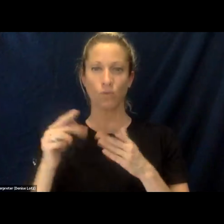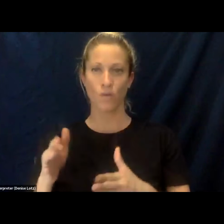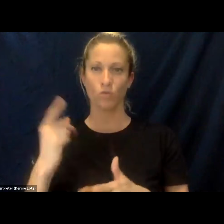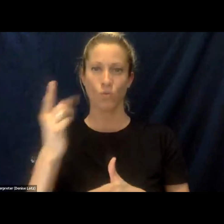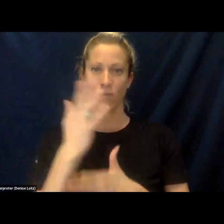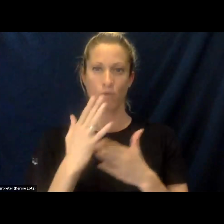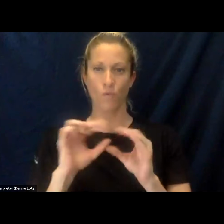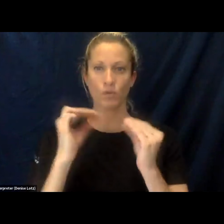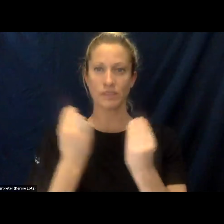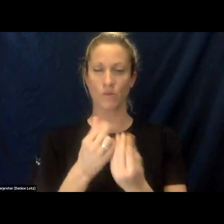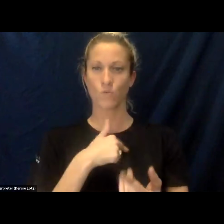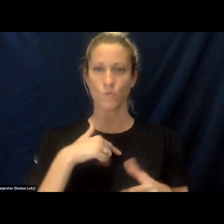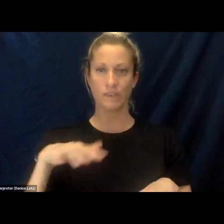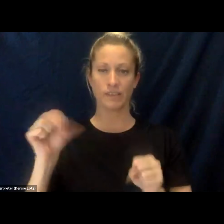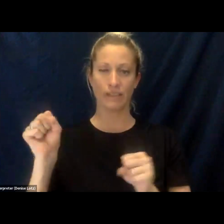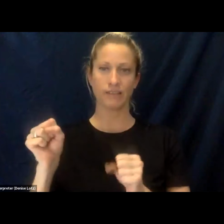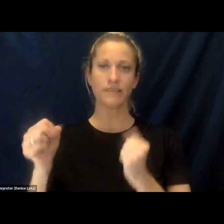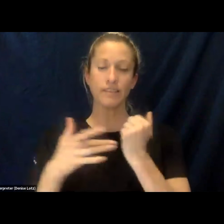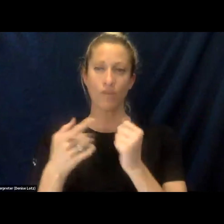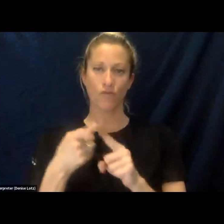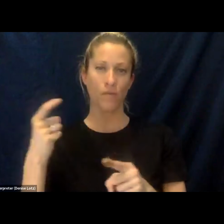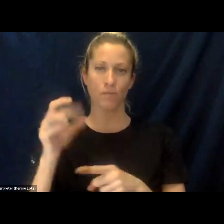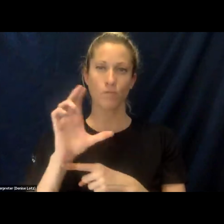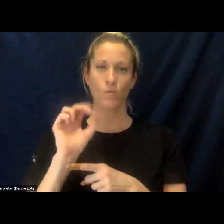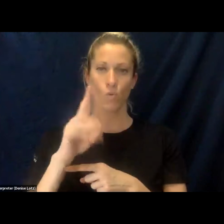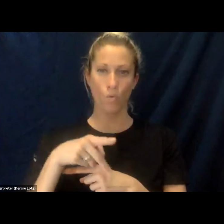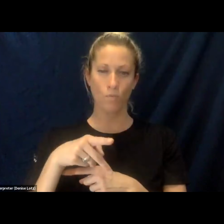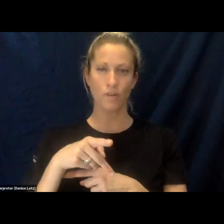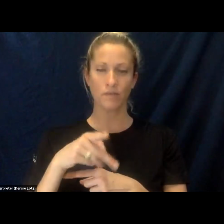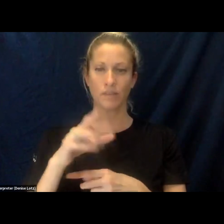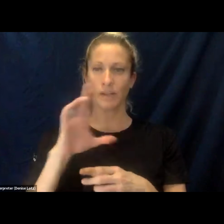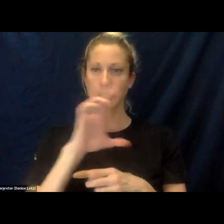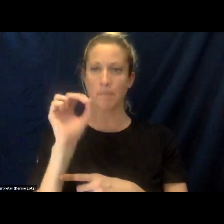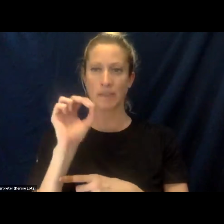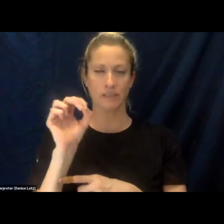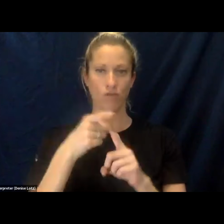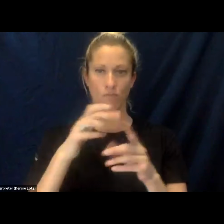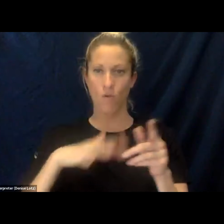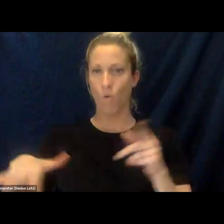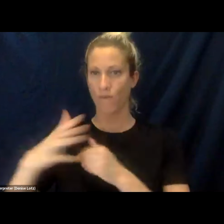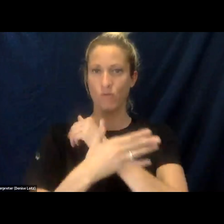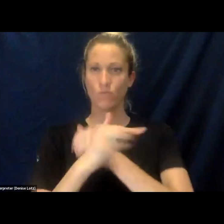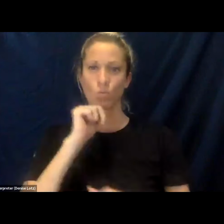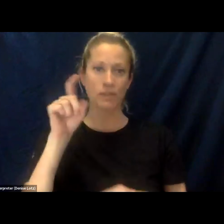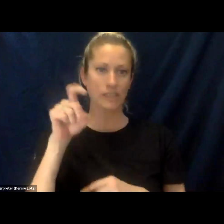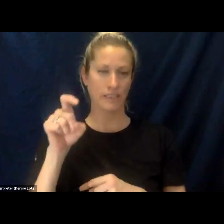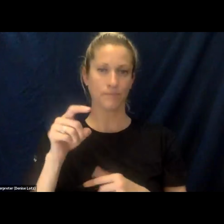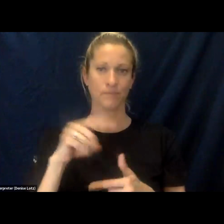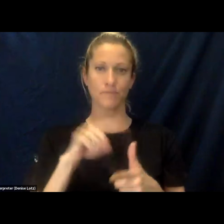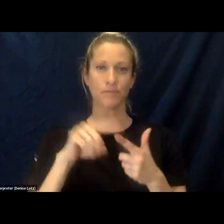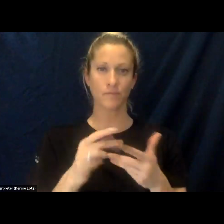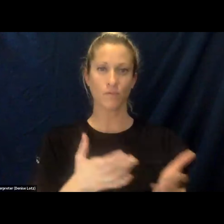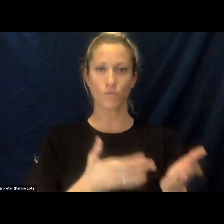of our organization, we take in technology from corporations and companies across the country that they no longer need. We bring that into